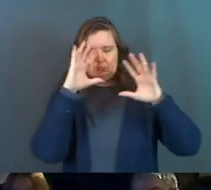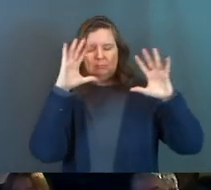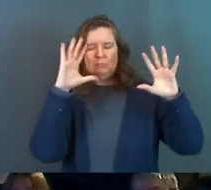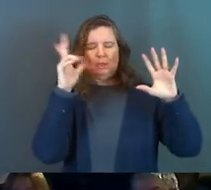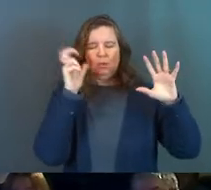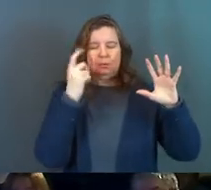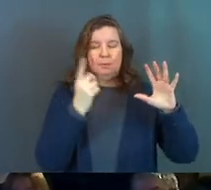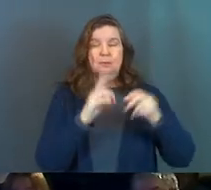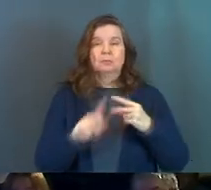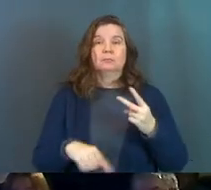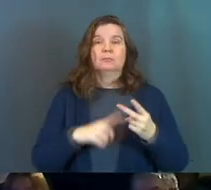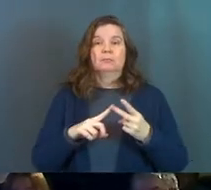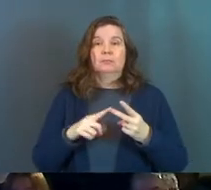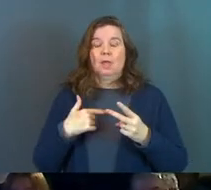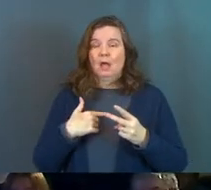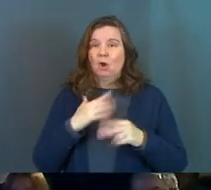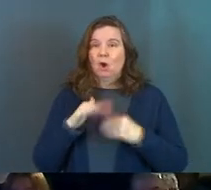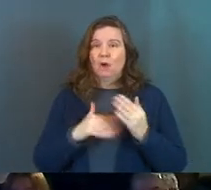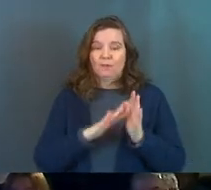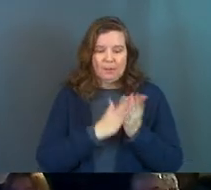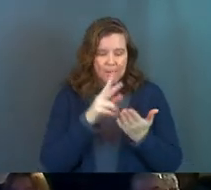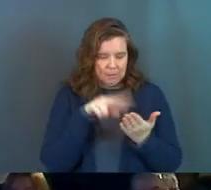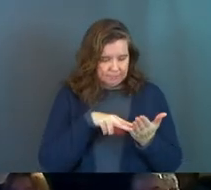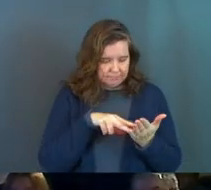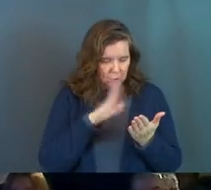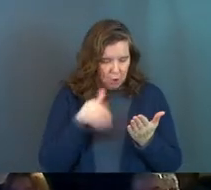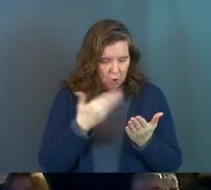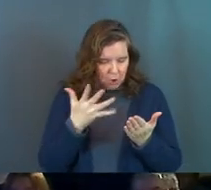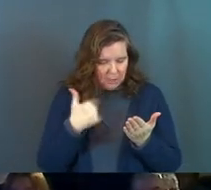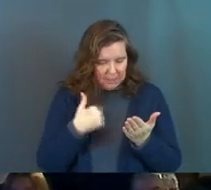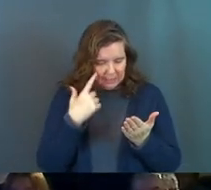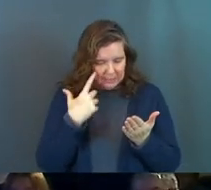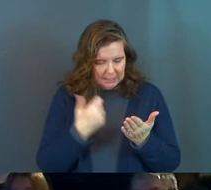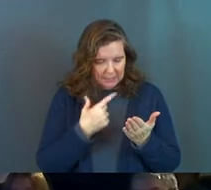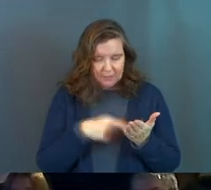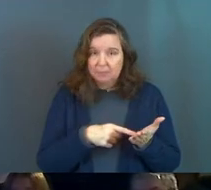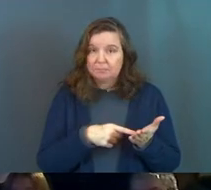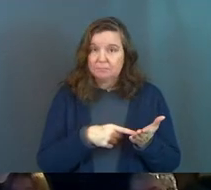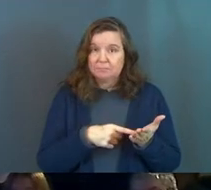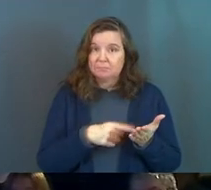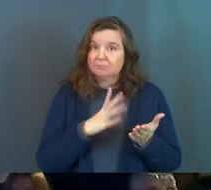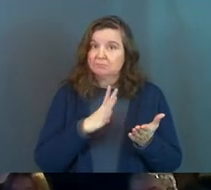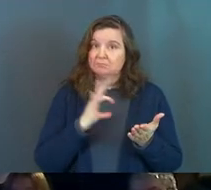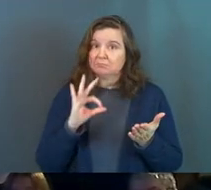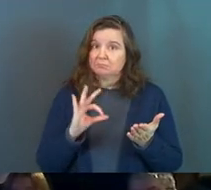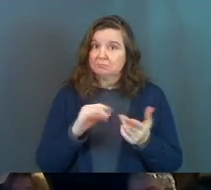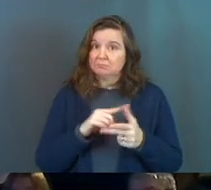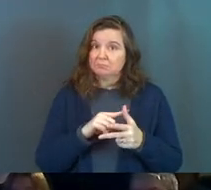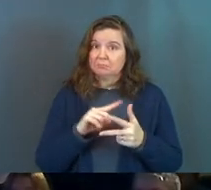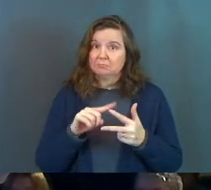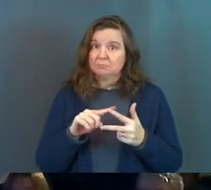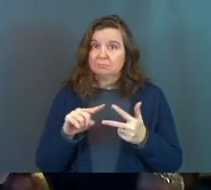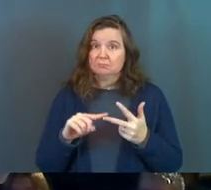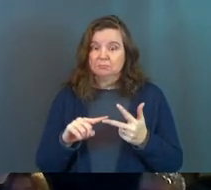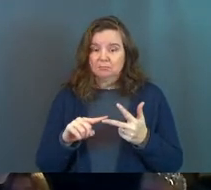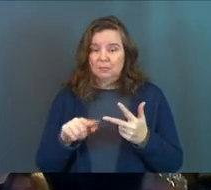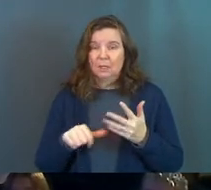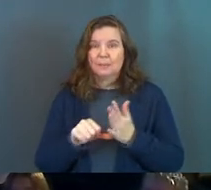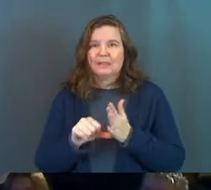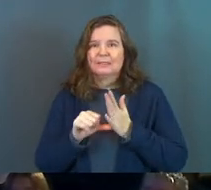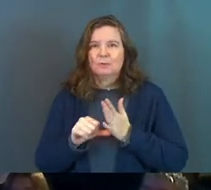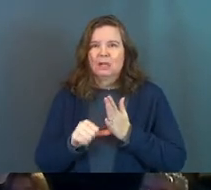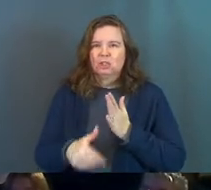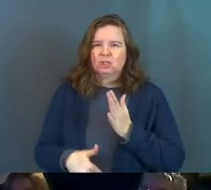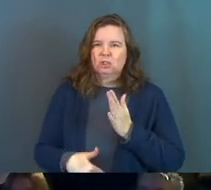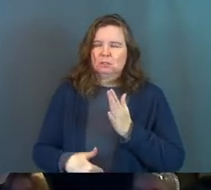some people here that's like, I get it all out of the Bible. That's all I ever think I ever get it out of, you know? Some of us get this